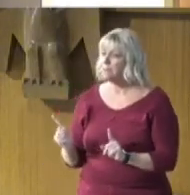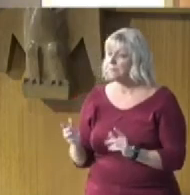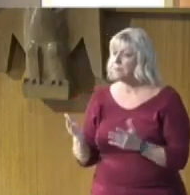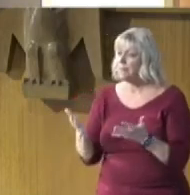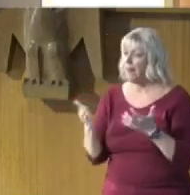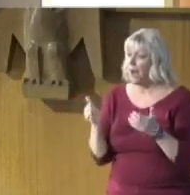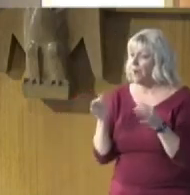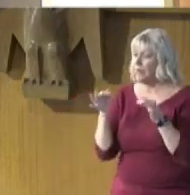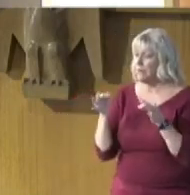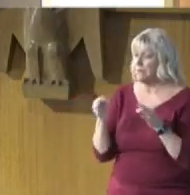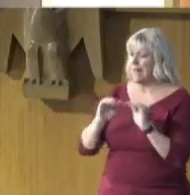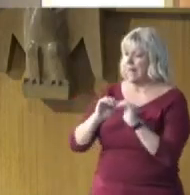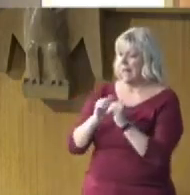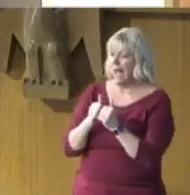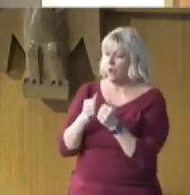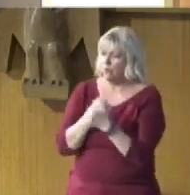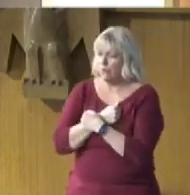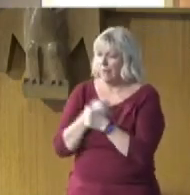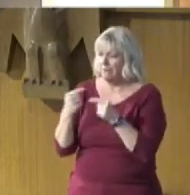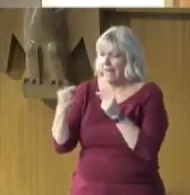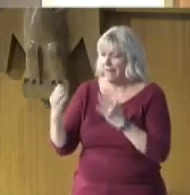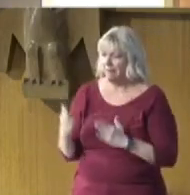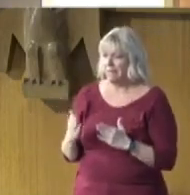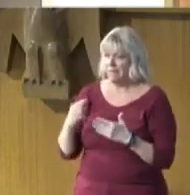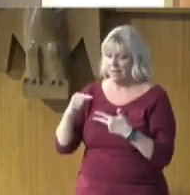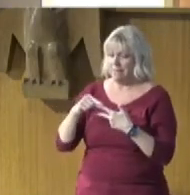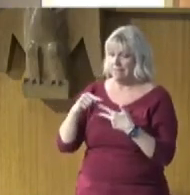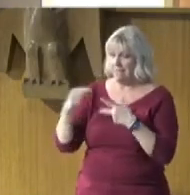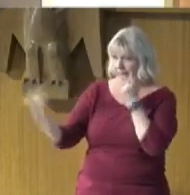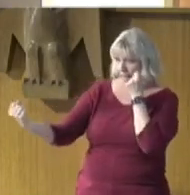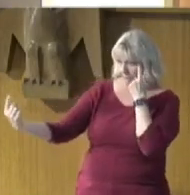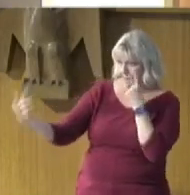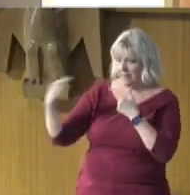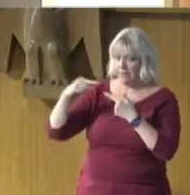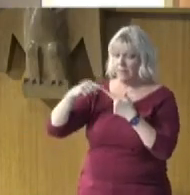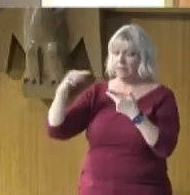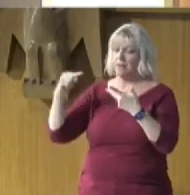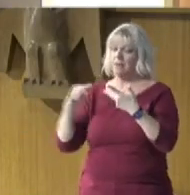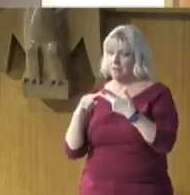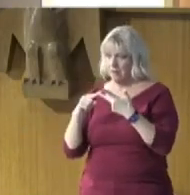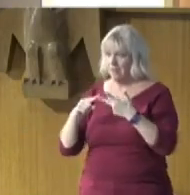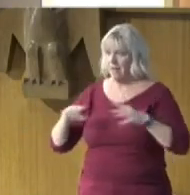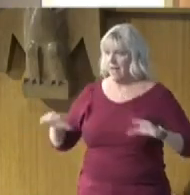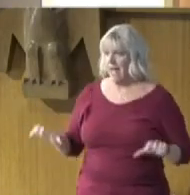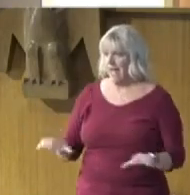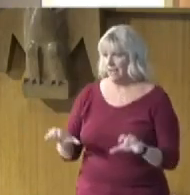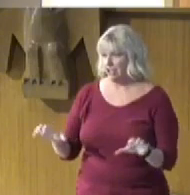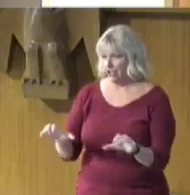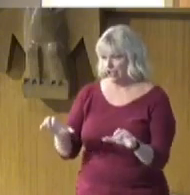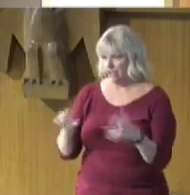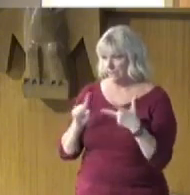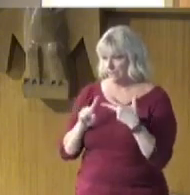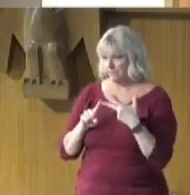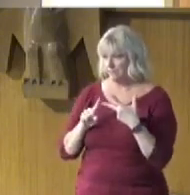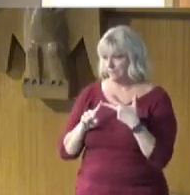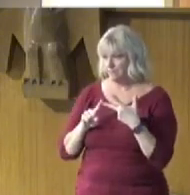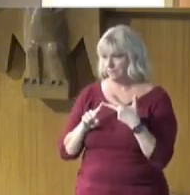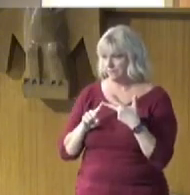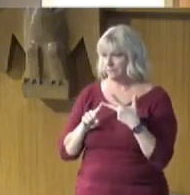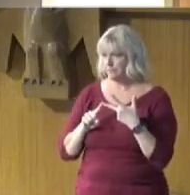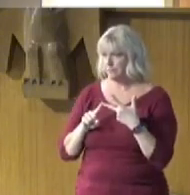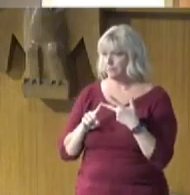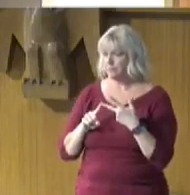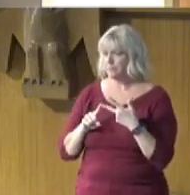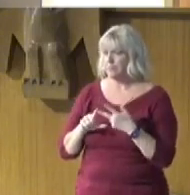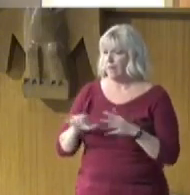in how we love our enemies, and that moves us from empathy to action. So, action asks us what